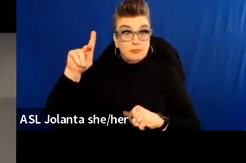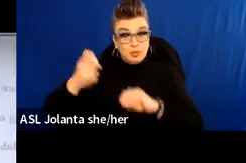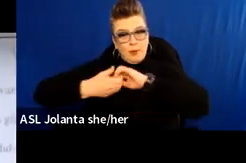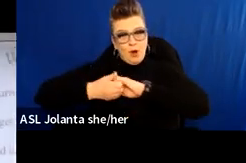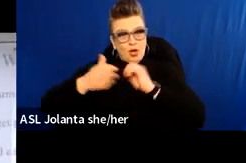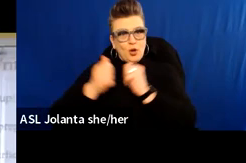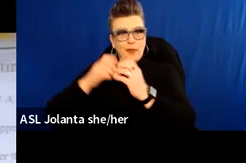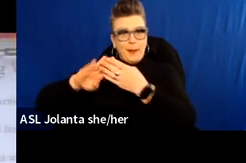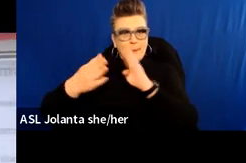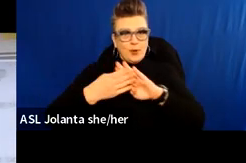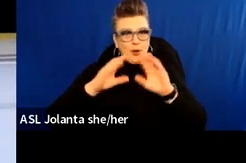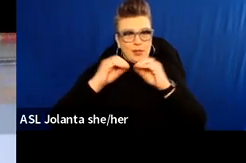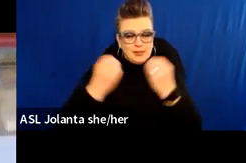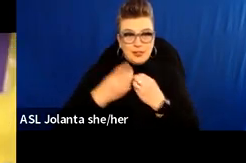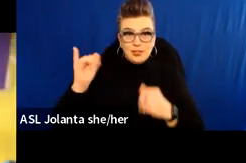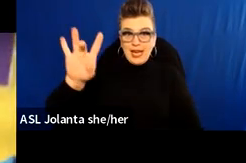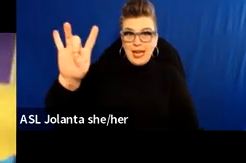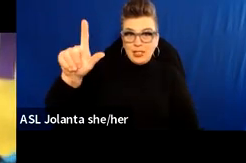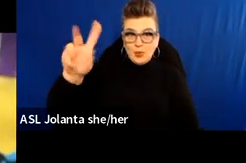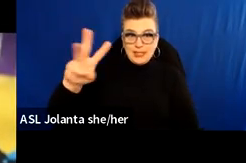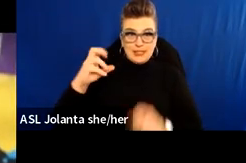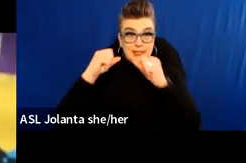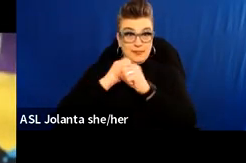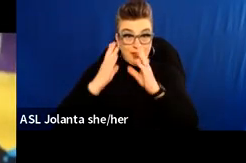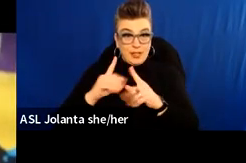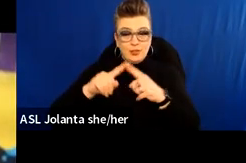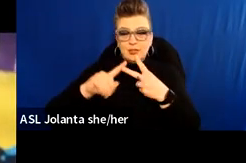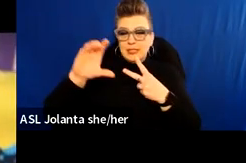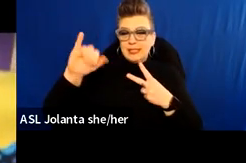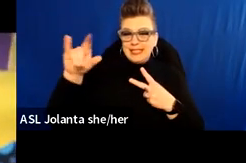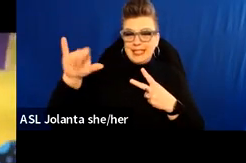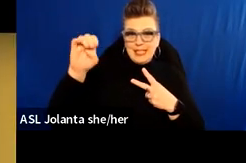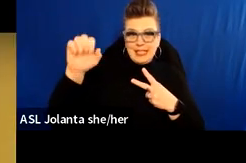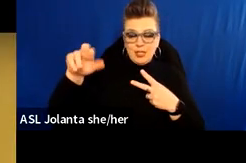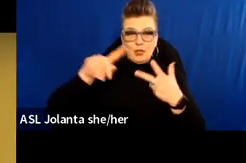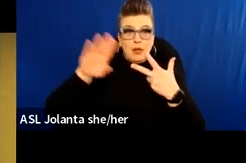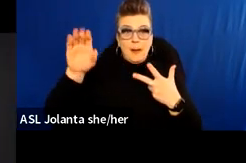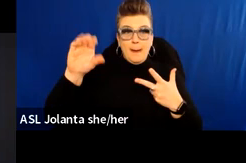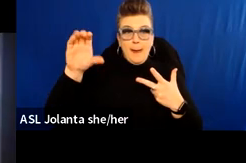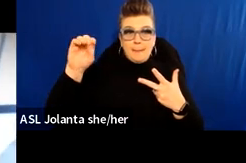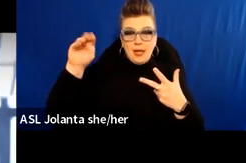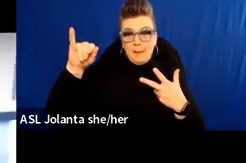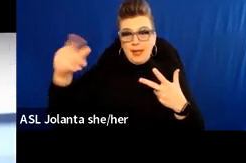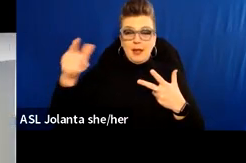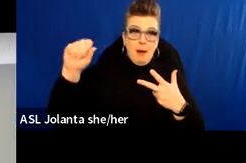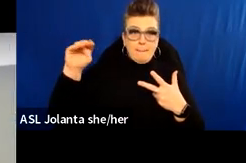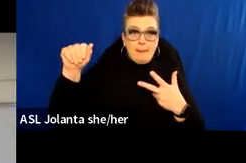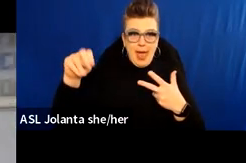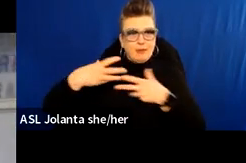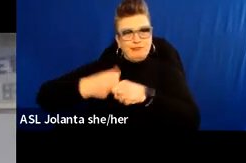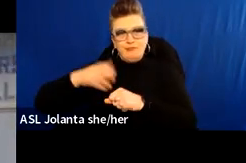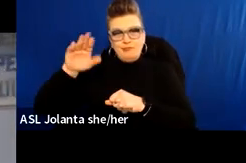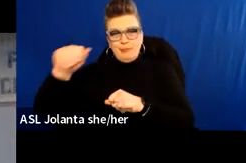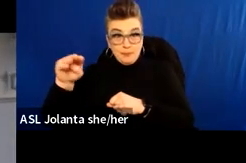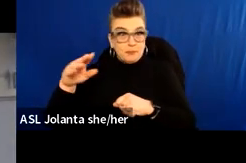organizations such as the 826 writers room city year and becoming a man also known as bam burke also offers